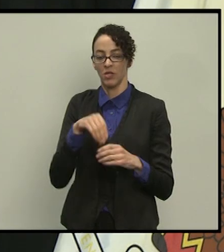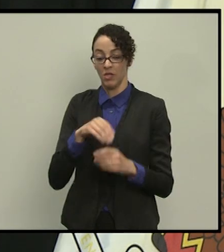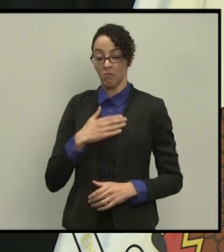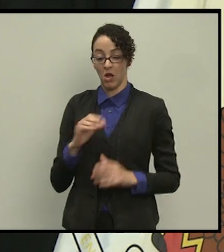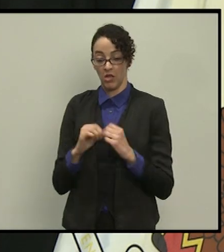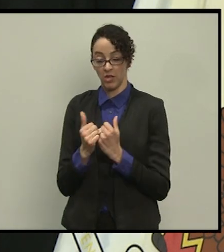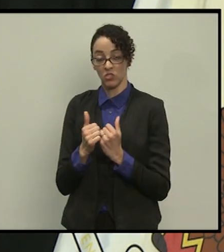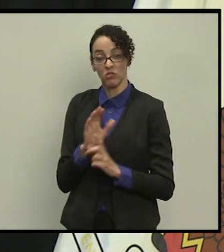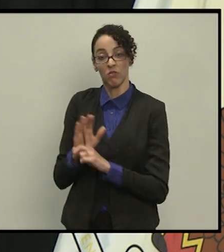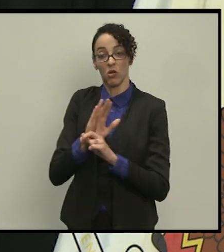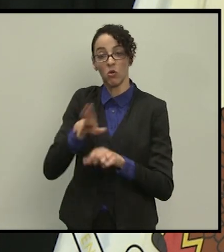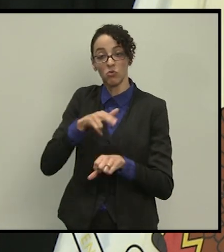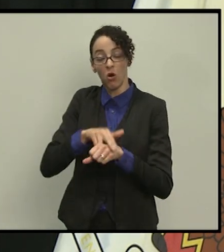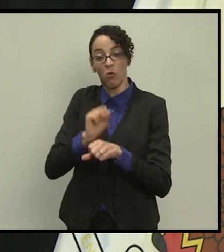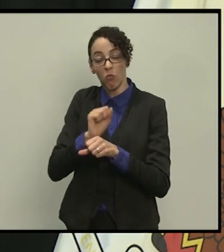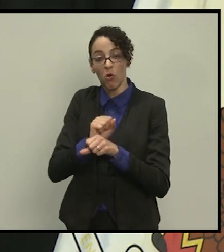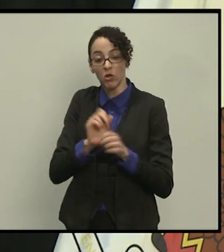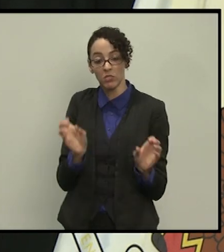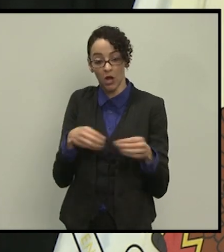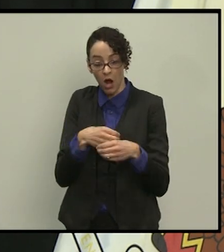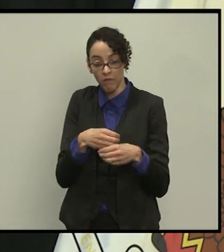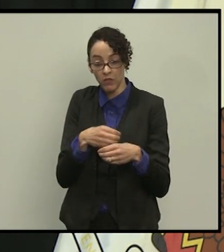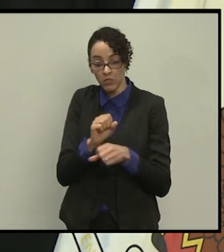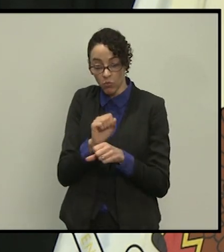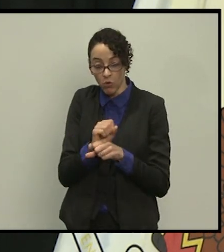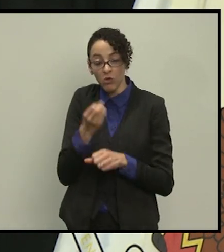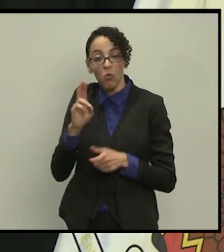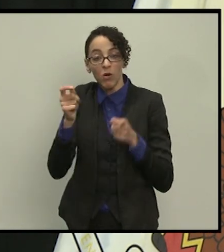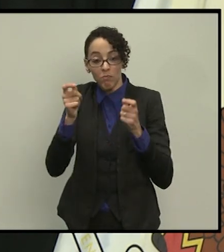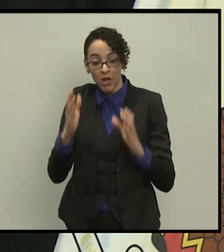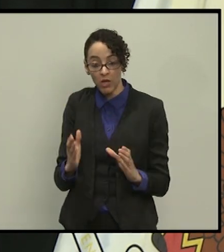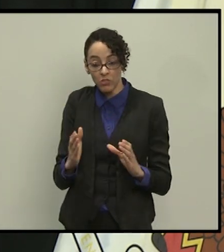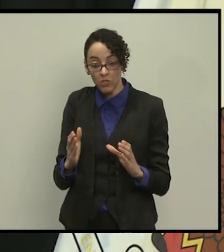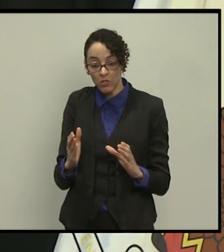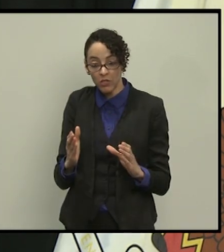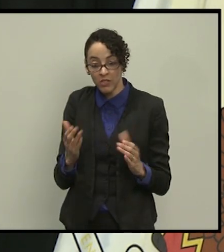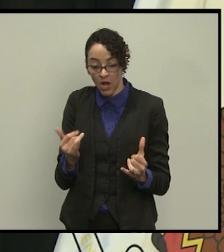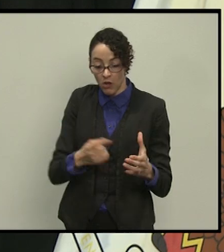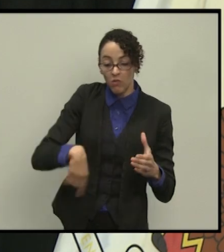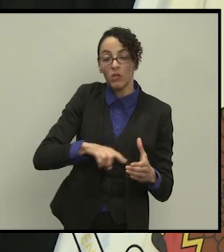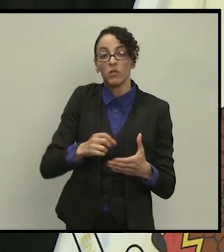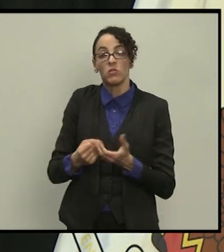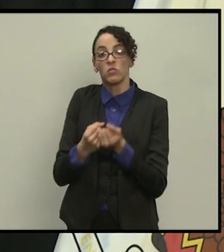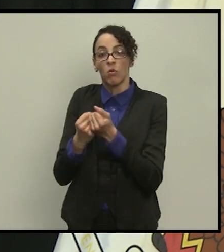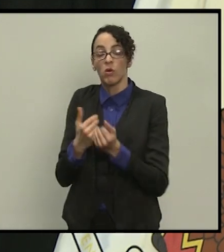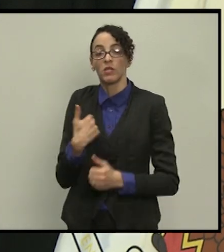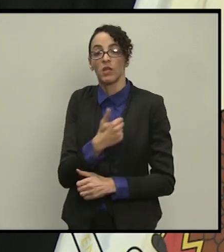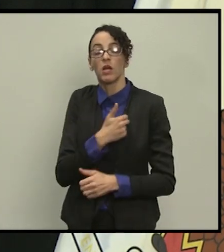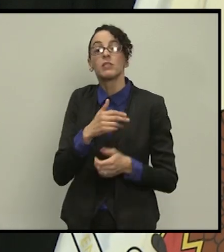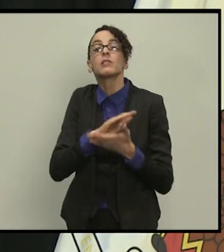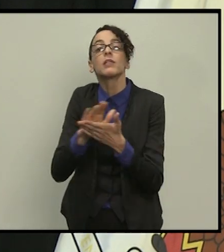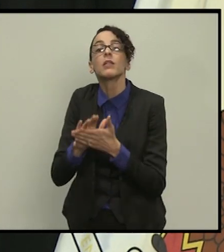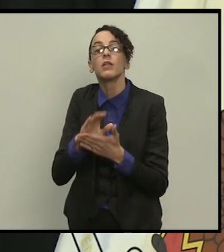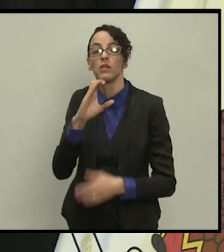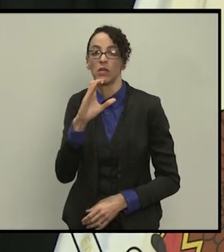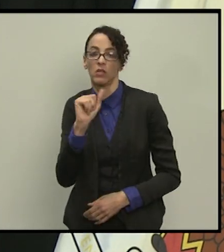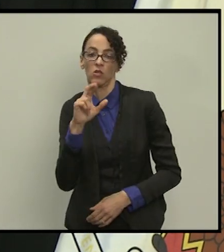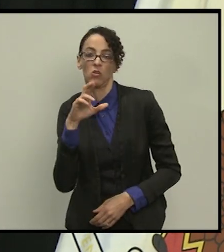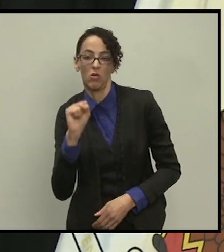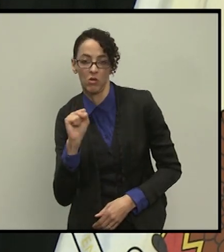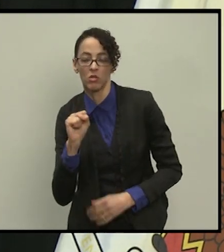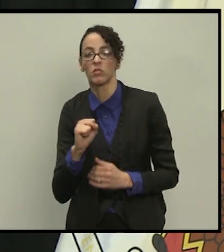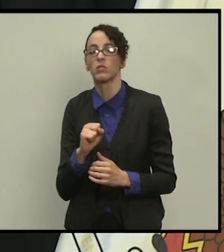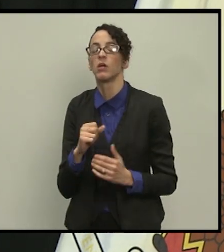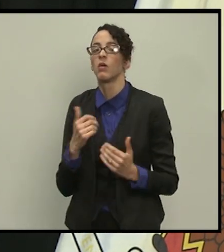clerk or a middle manager, who are now supporting us in car cleaning, I'm very pleased to announce that we've begun our efforts